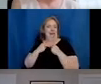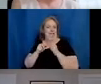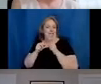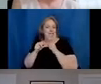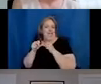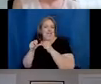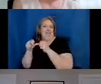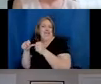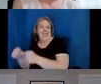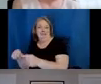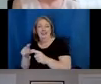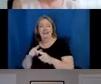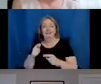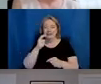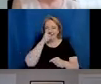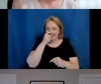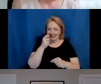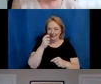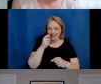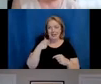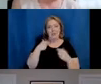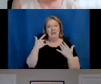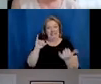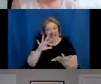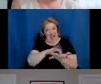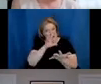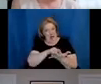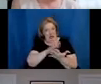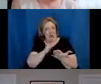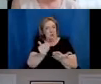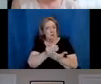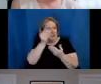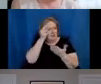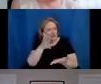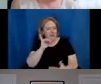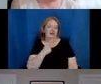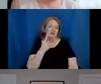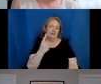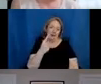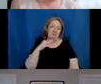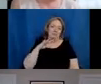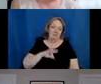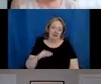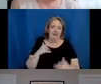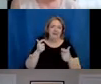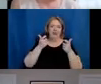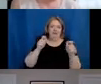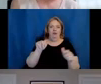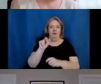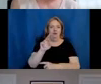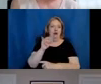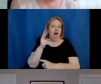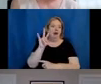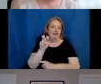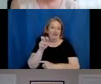because we're constantly learning new information. And that's one of the benefits of having, a very large archive is we can actually do